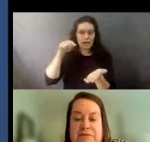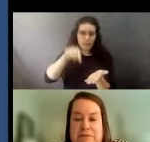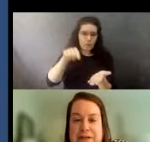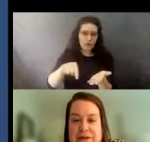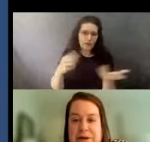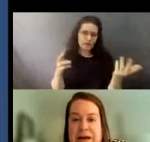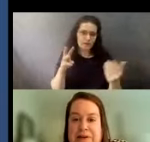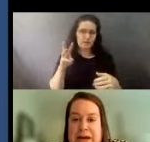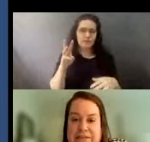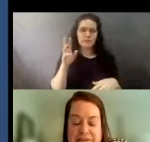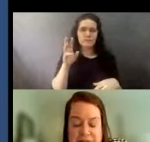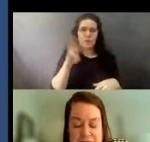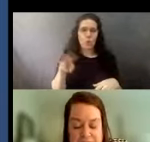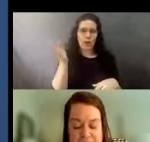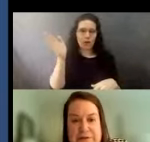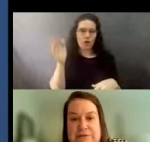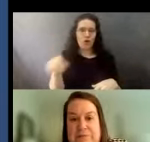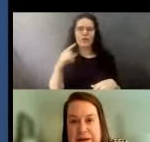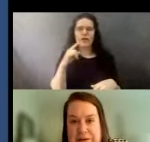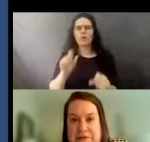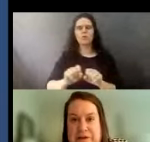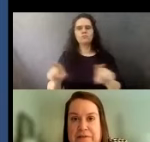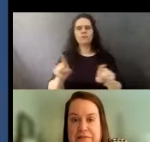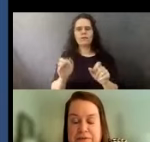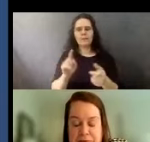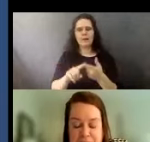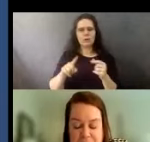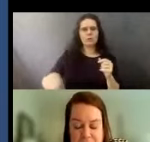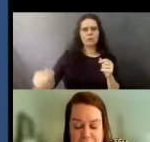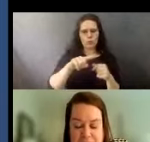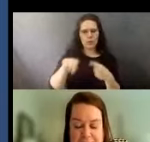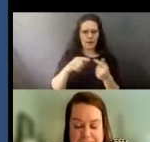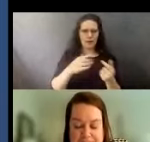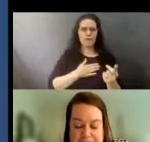email with information about how to access those office hours. It will be held through Zoom.